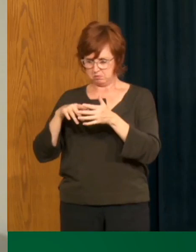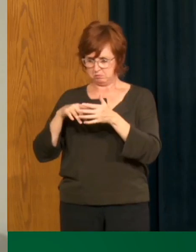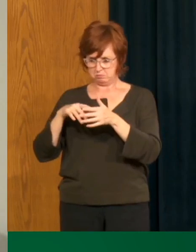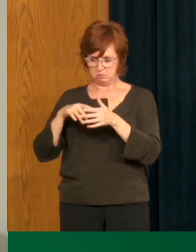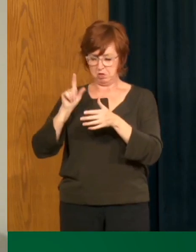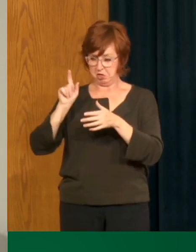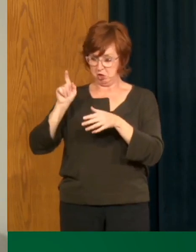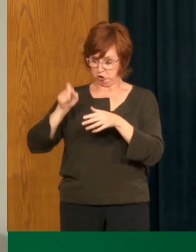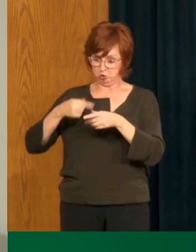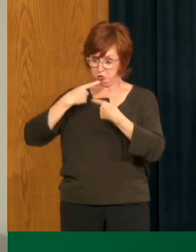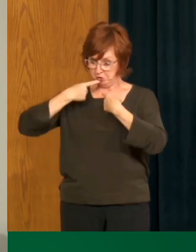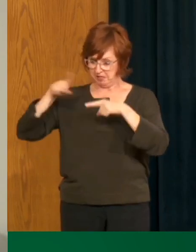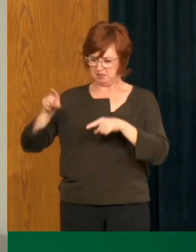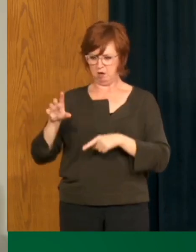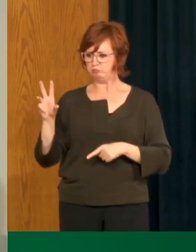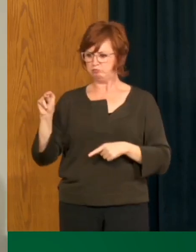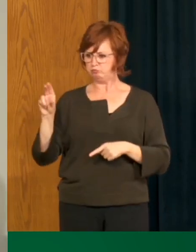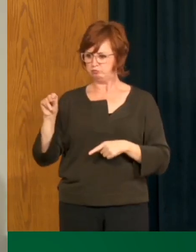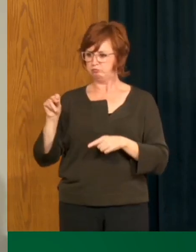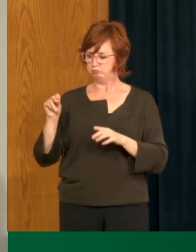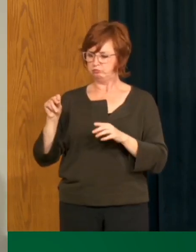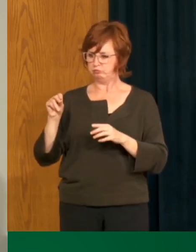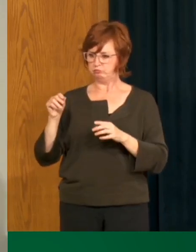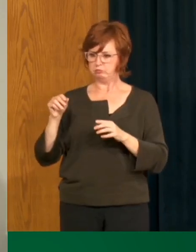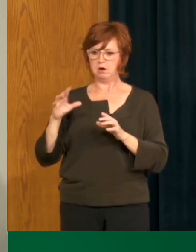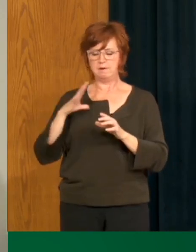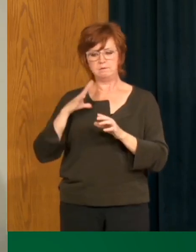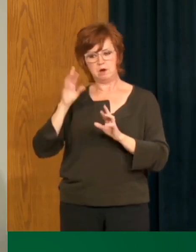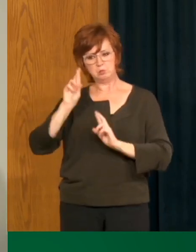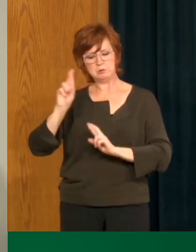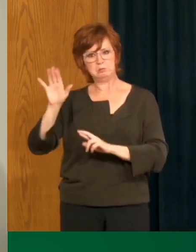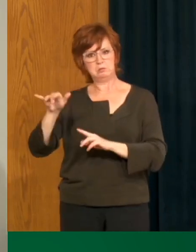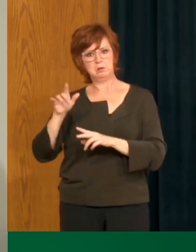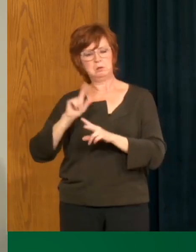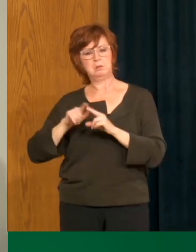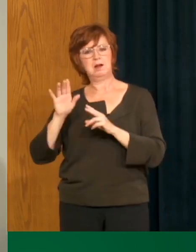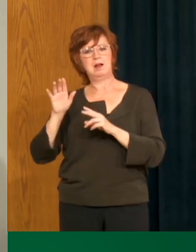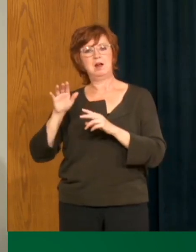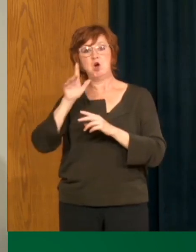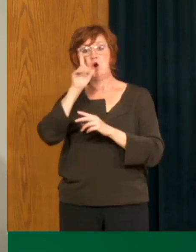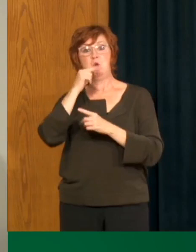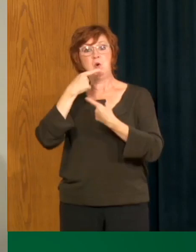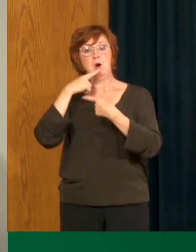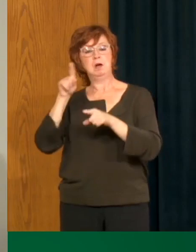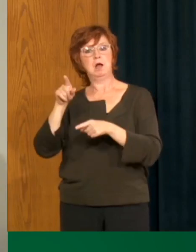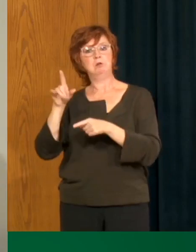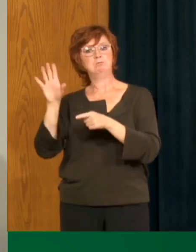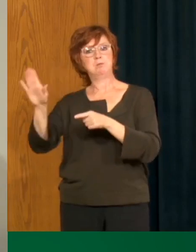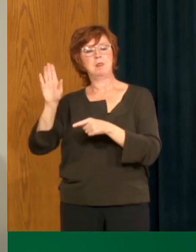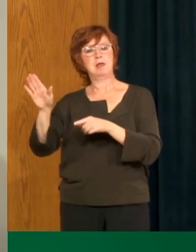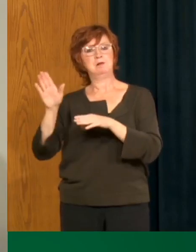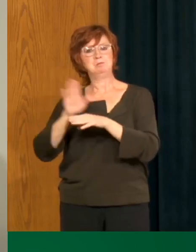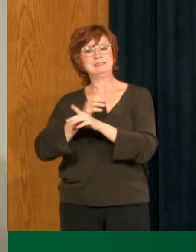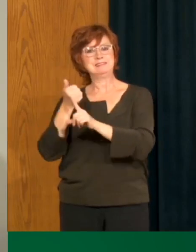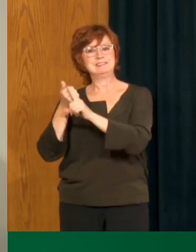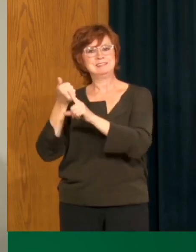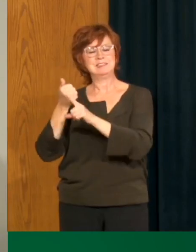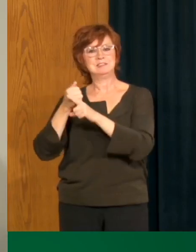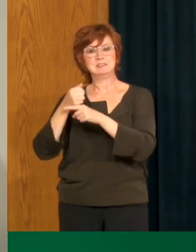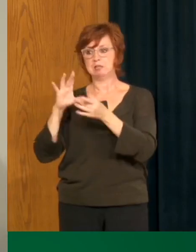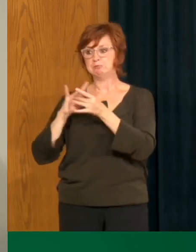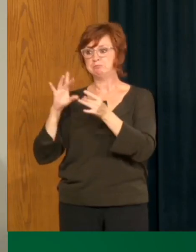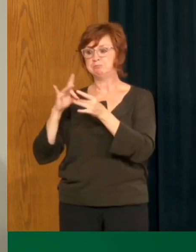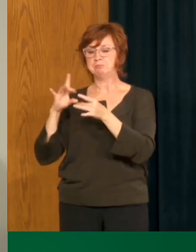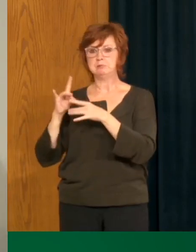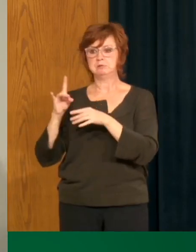their, trying to just be as transparent as they can. Because I know that in the past we've had similar situations where through